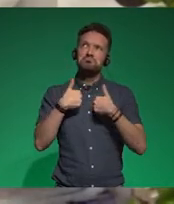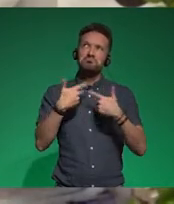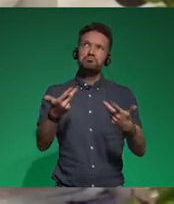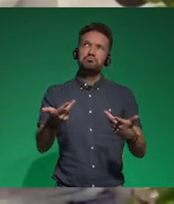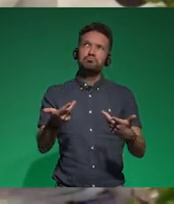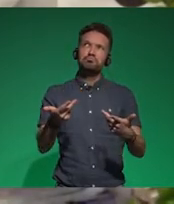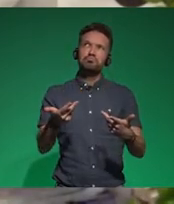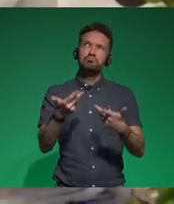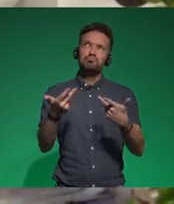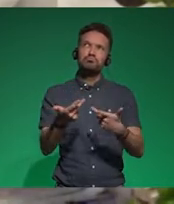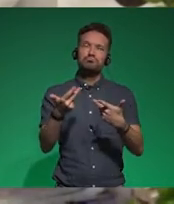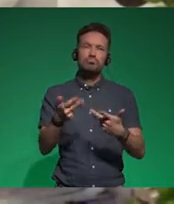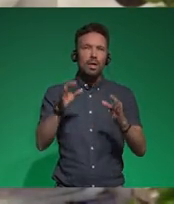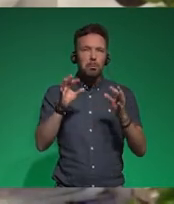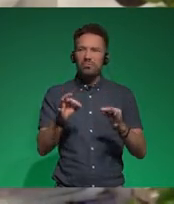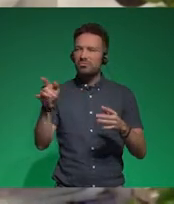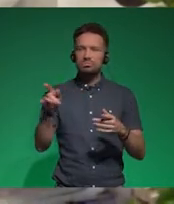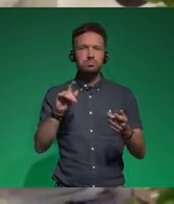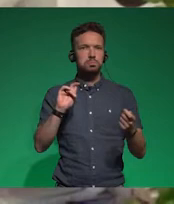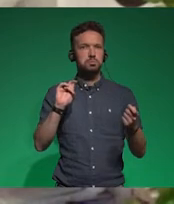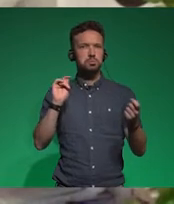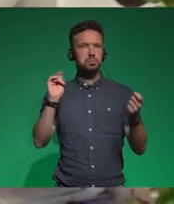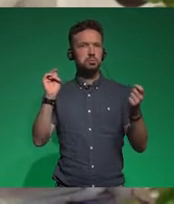in attention,